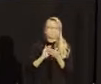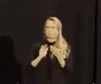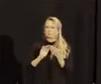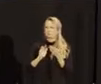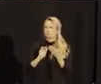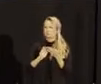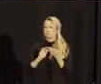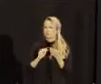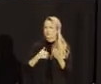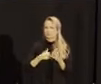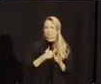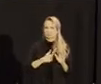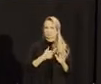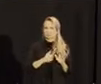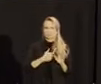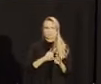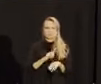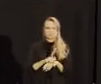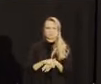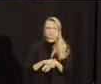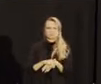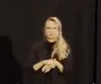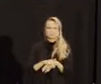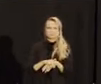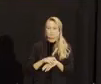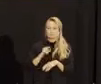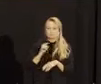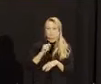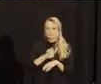Excuse me, I'm sorry, Jennifer. I think I